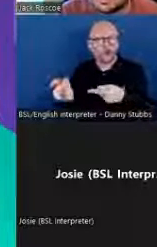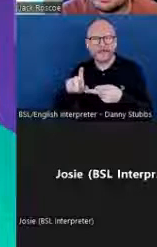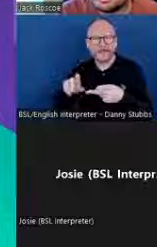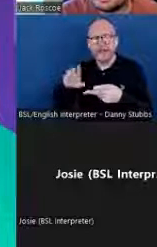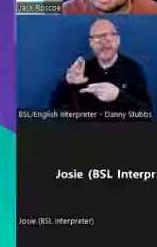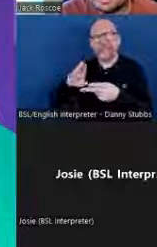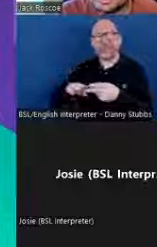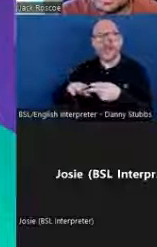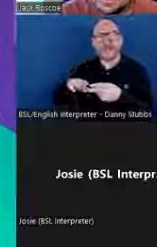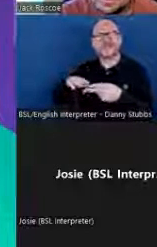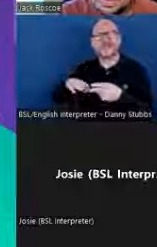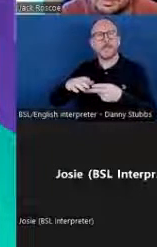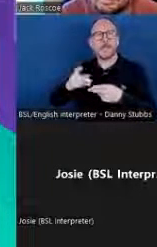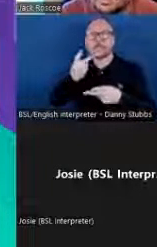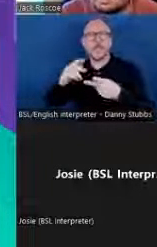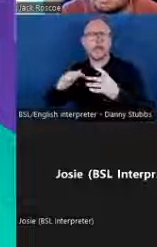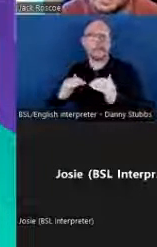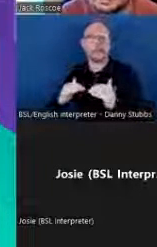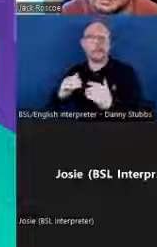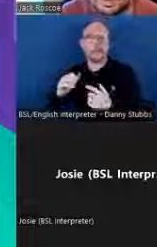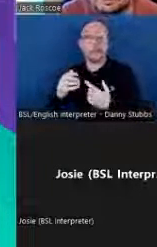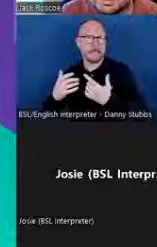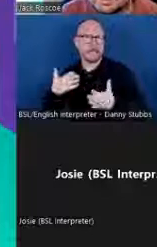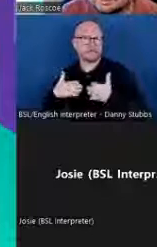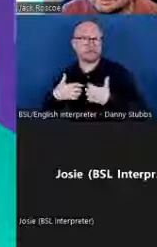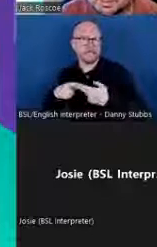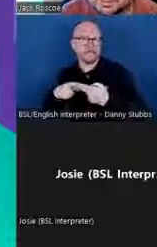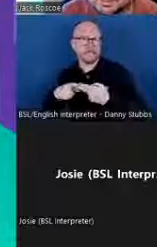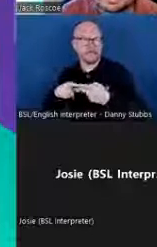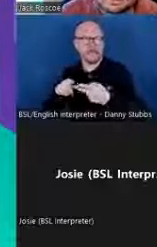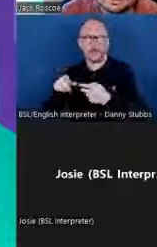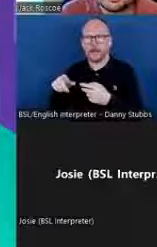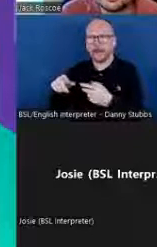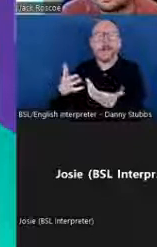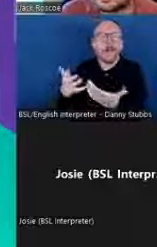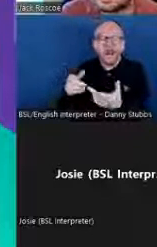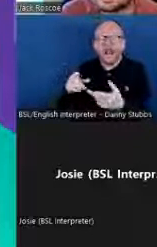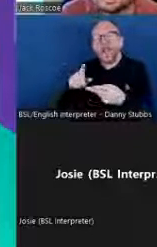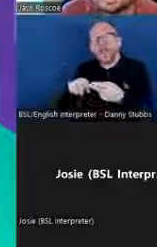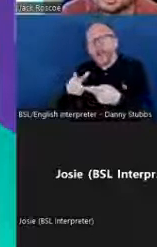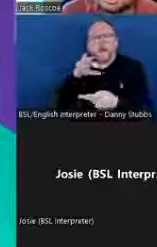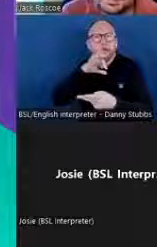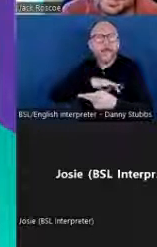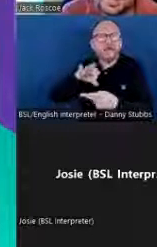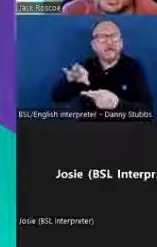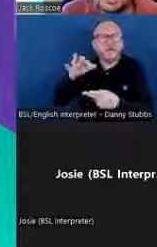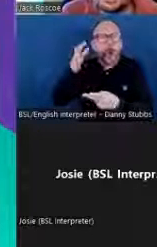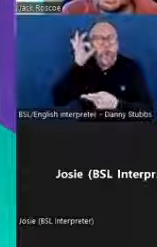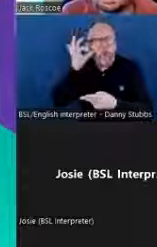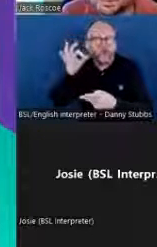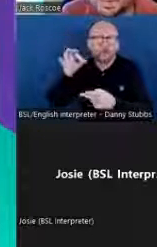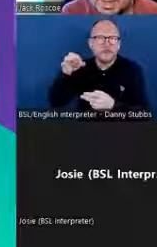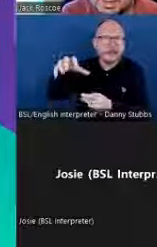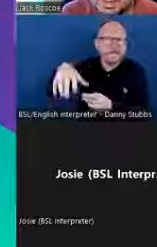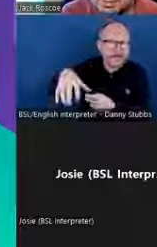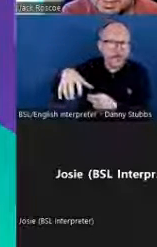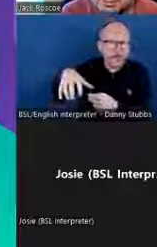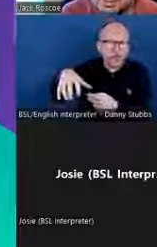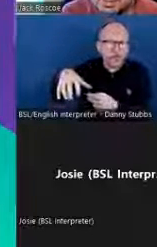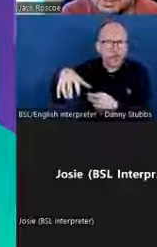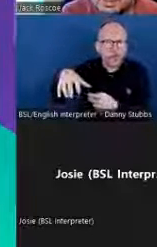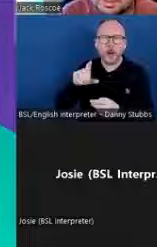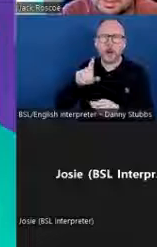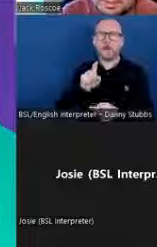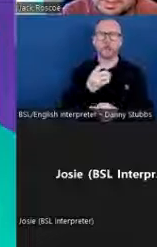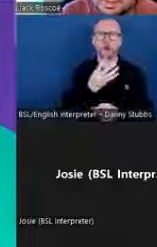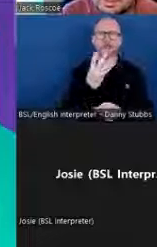material part of the evaluation, and mainly for the benefit of the venues, local authorities, and funders. The 1418 Now